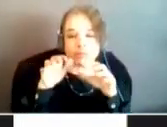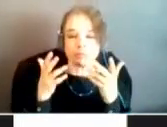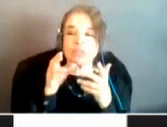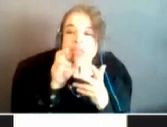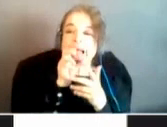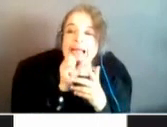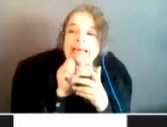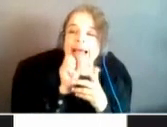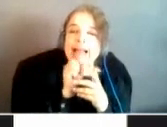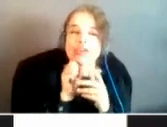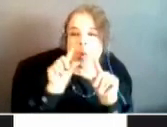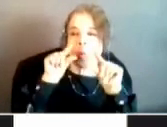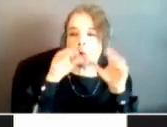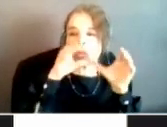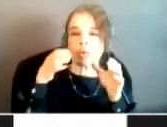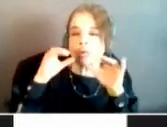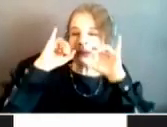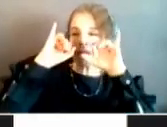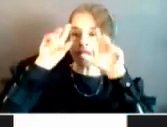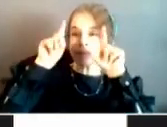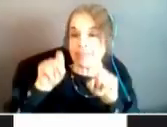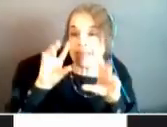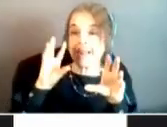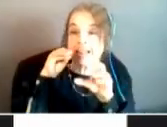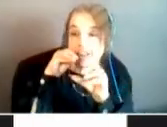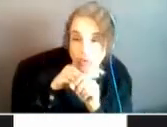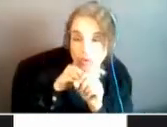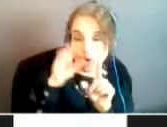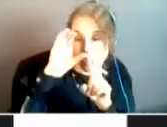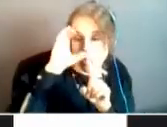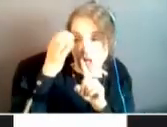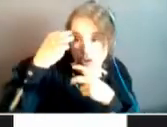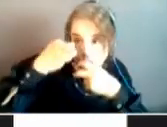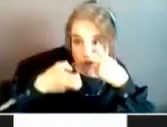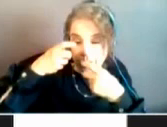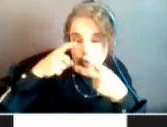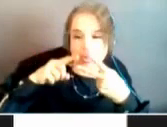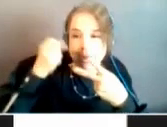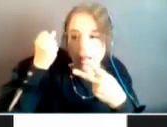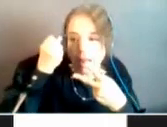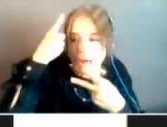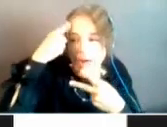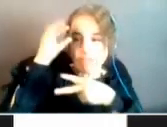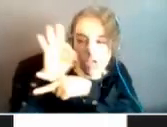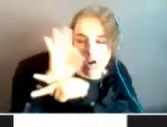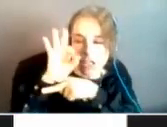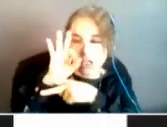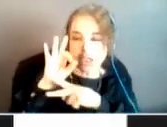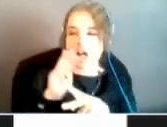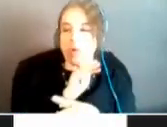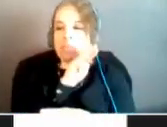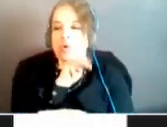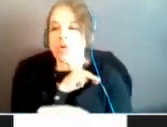age populations. Assessments should also include cultural issues, cognitive functioning,